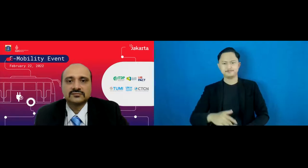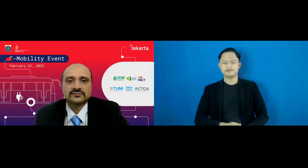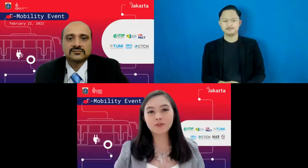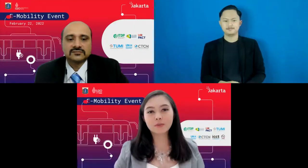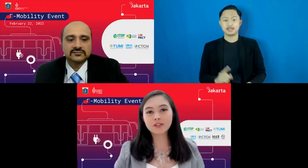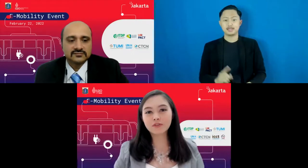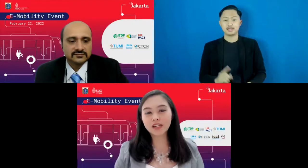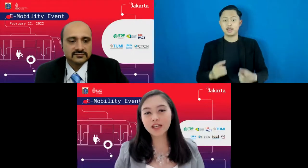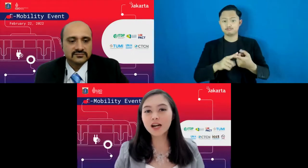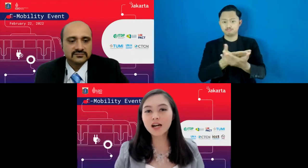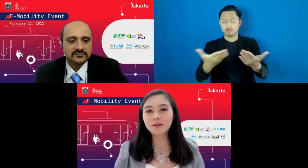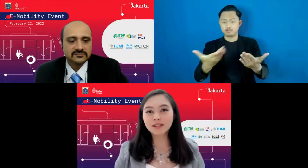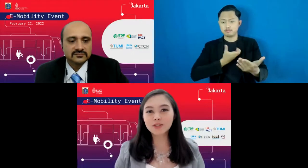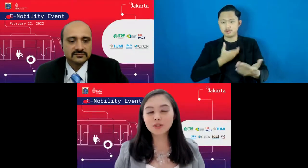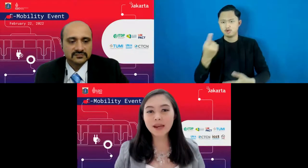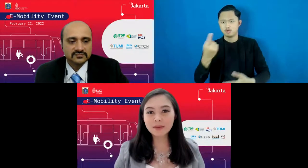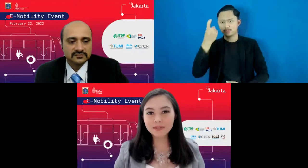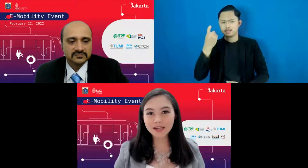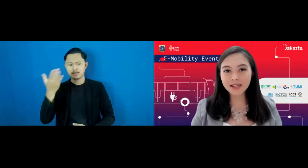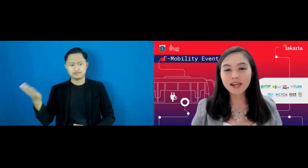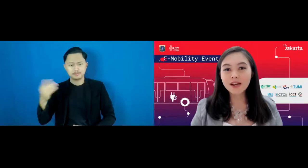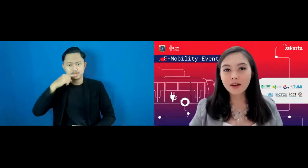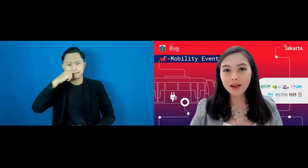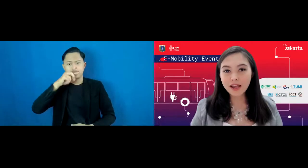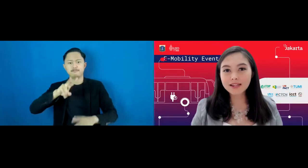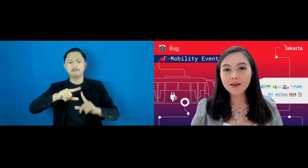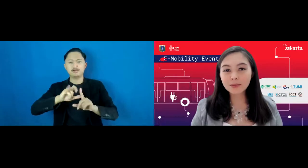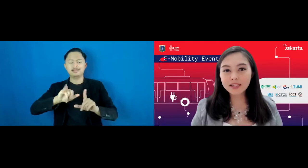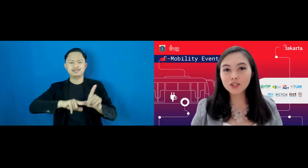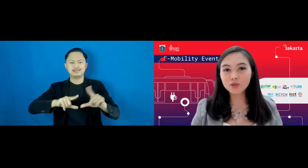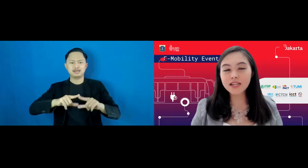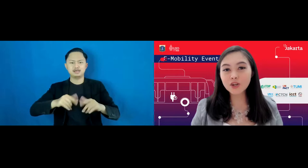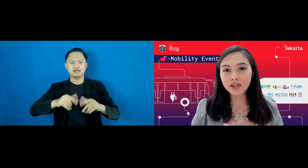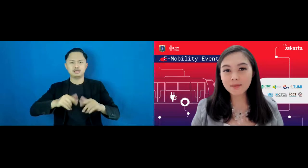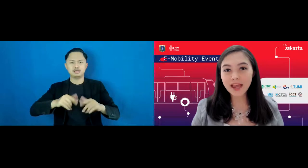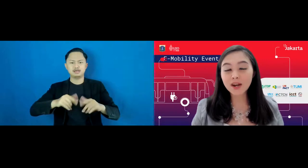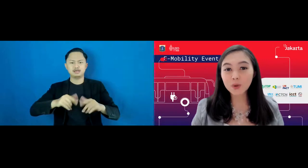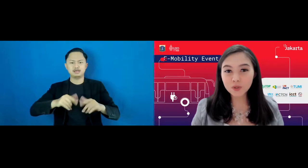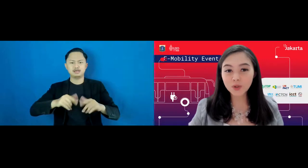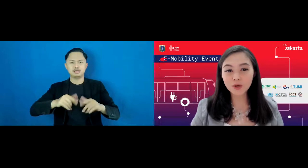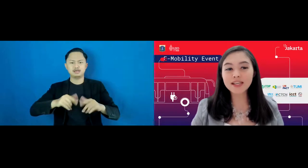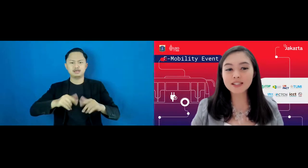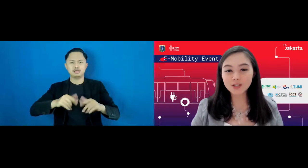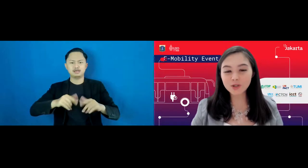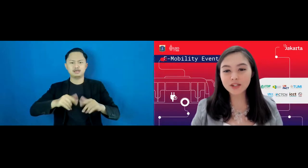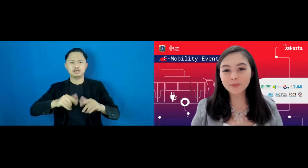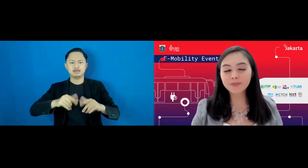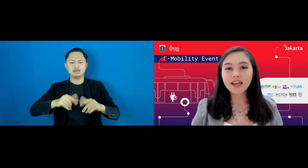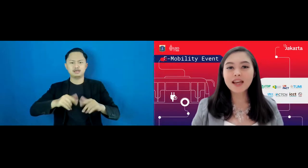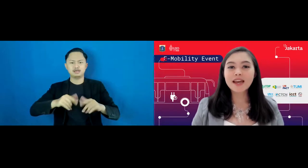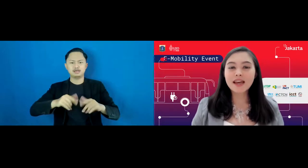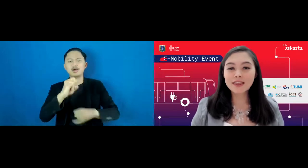do have a question for Mr. Vadia, please do type them down and please do state your name and also your